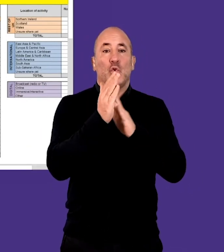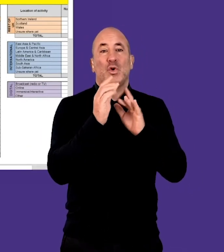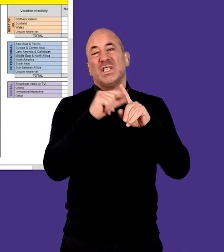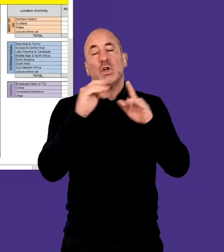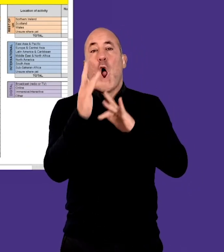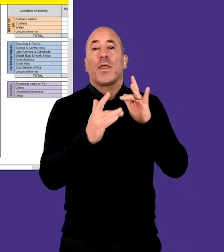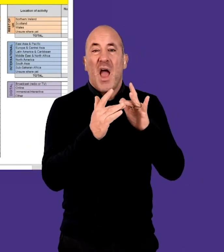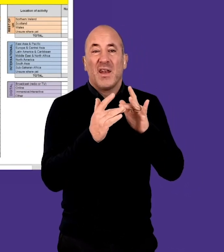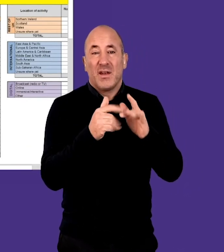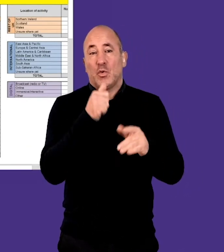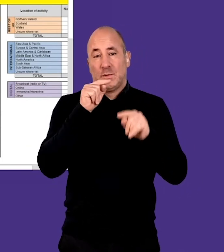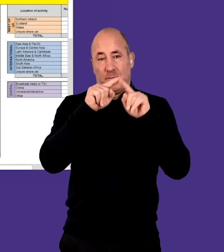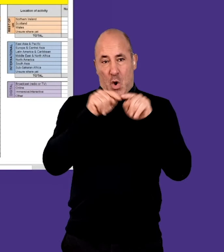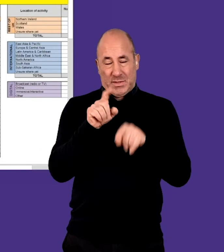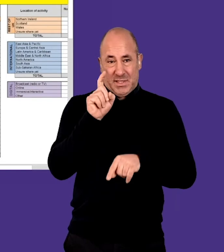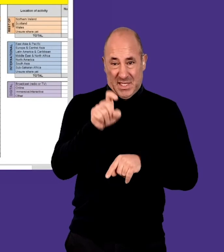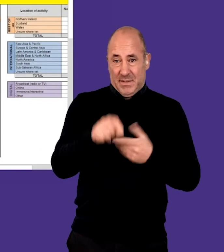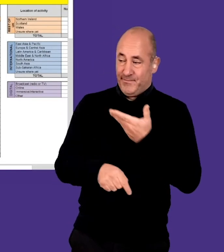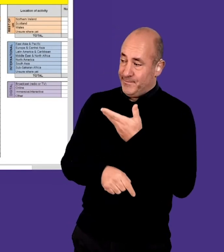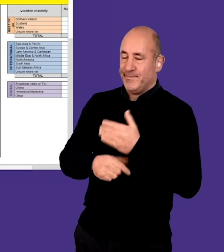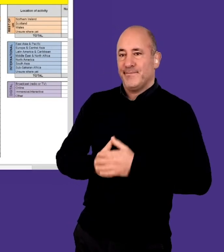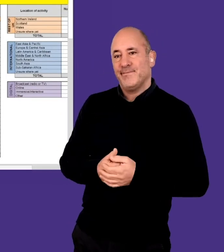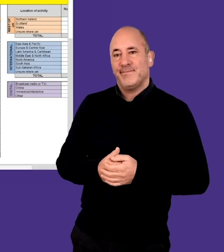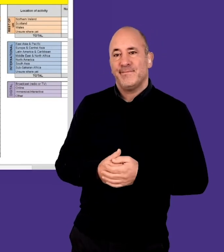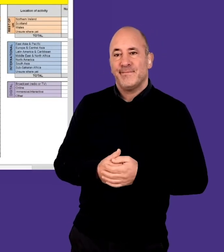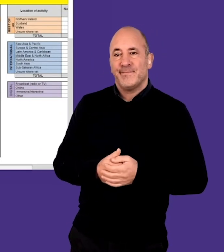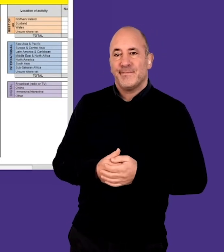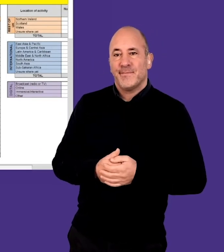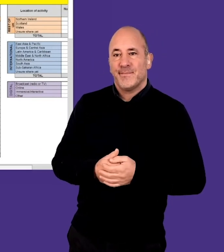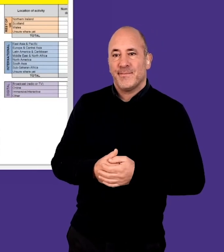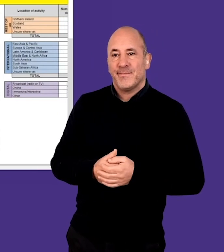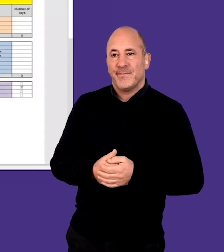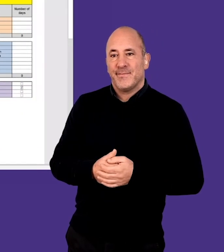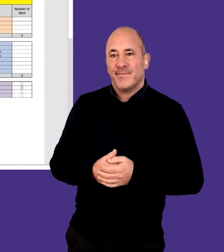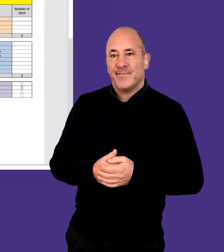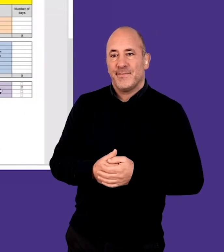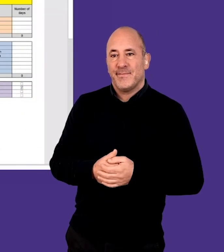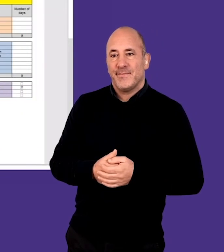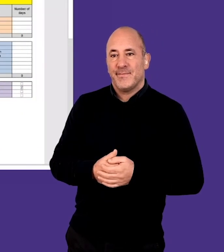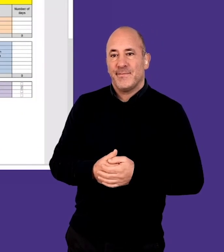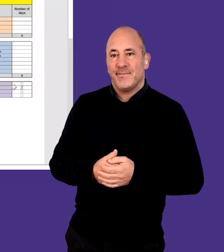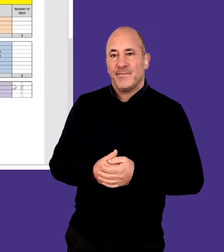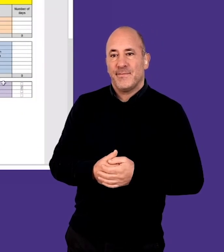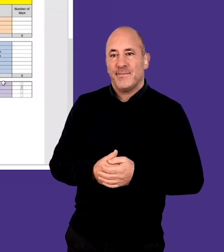be delivered and published digitally, then please use this tick box here.